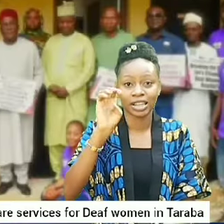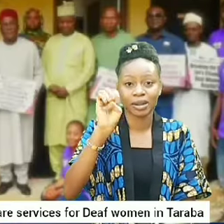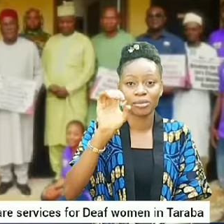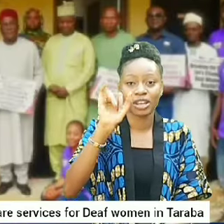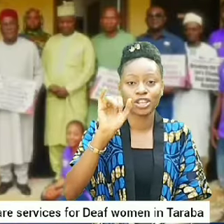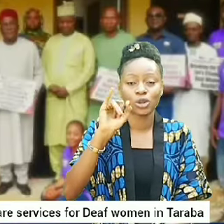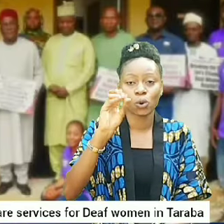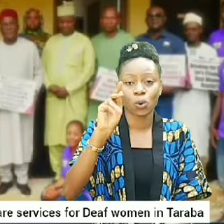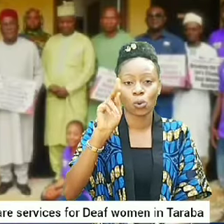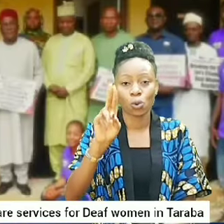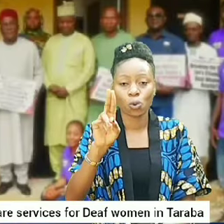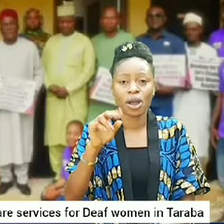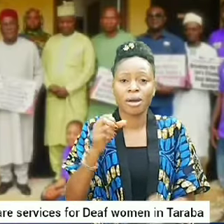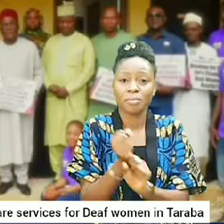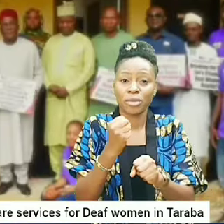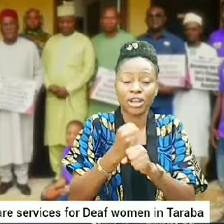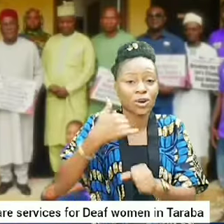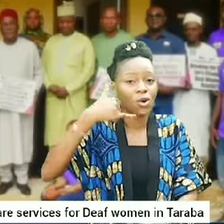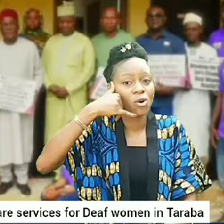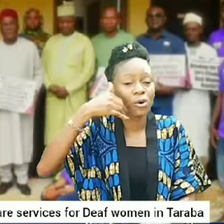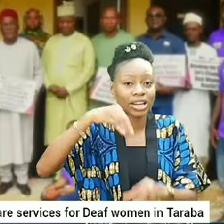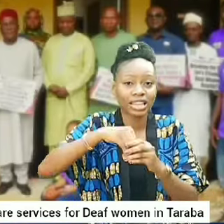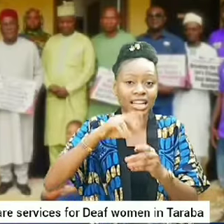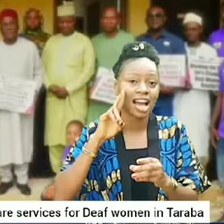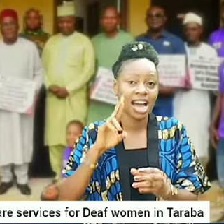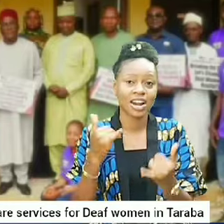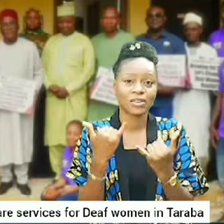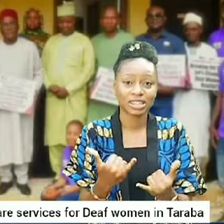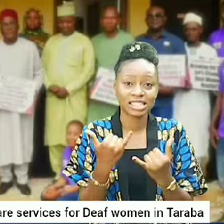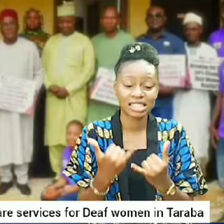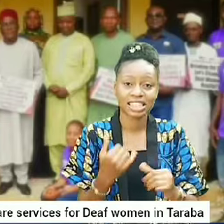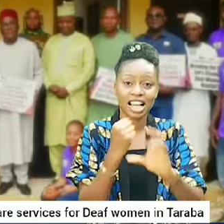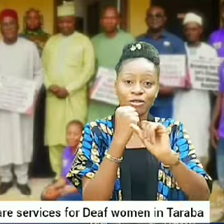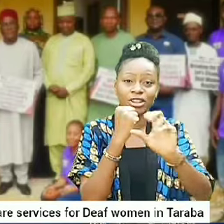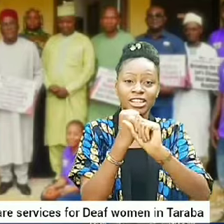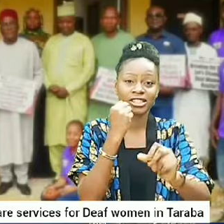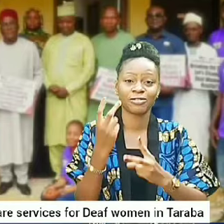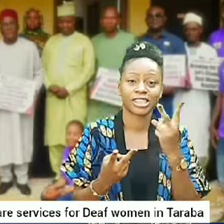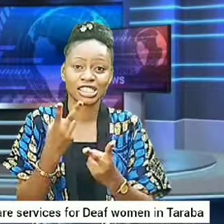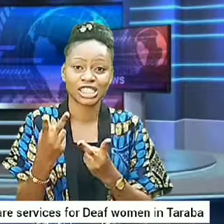made the call in a recent advocacy to the